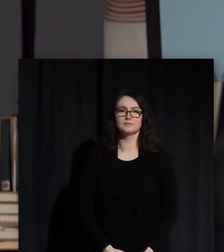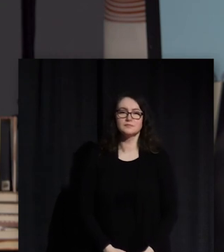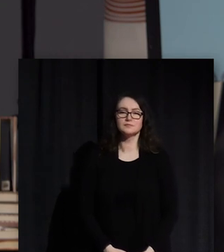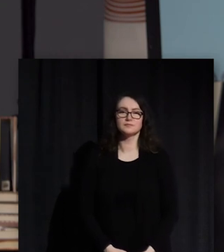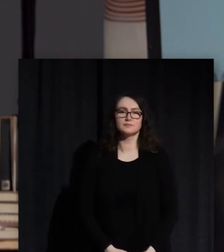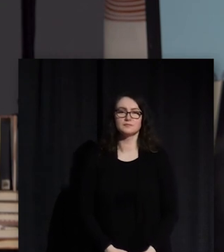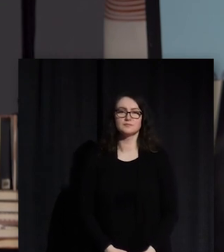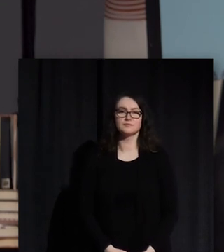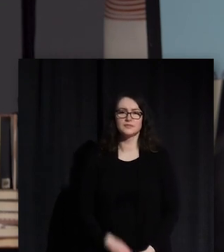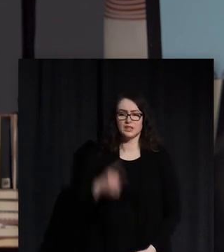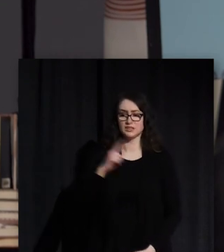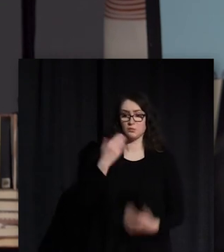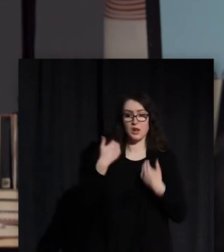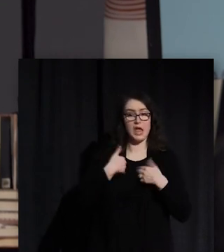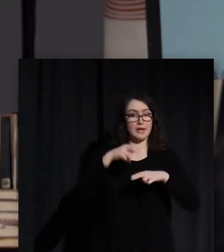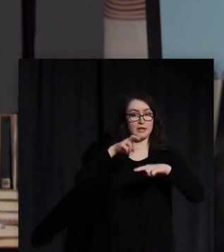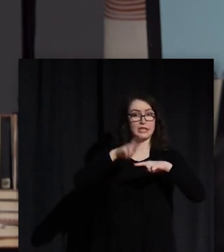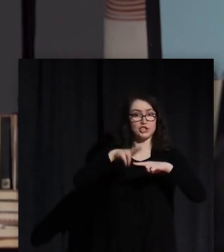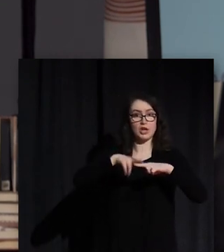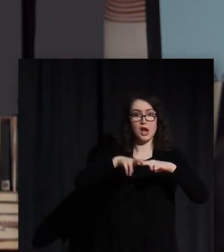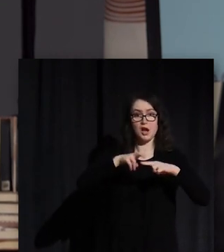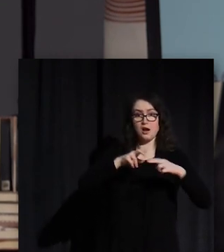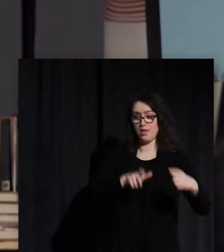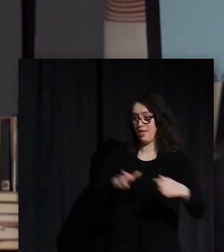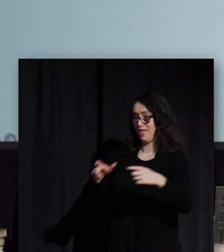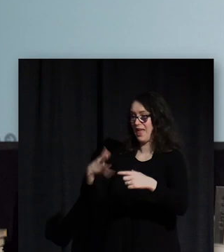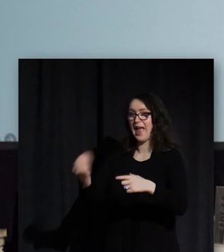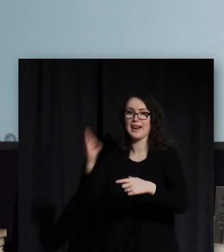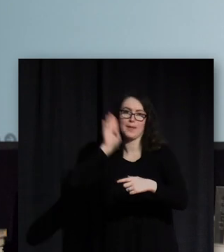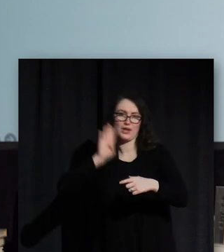Somebody unfolds a camping chair and hands me a Budweiser.